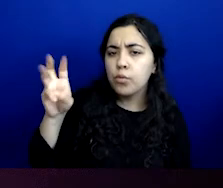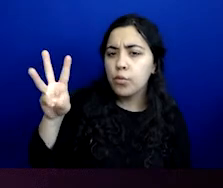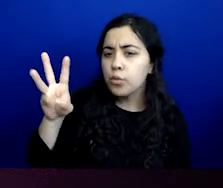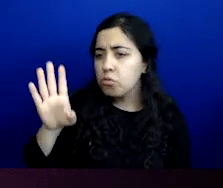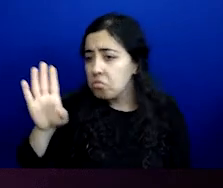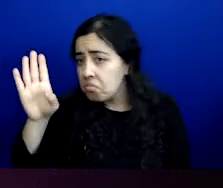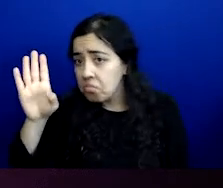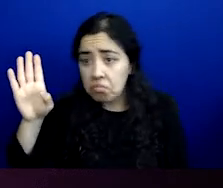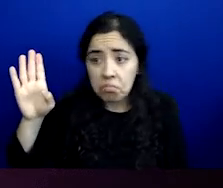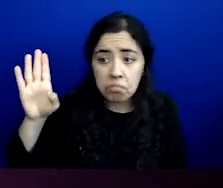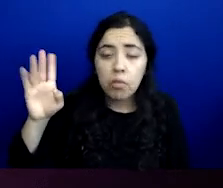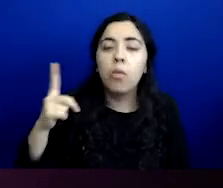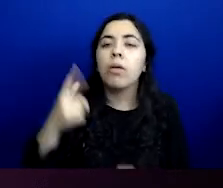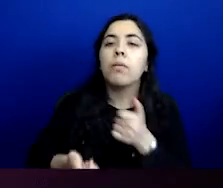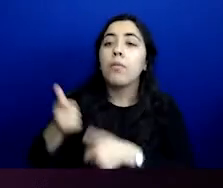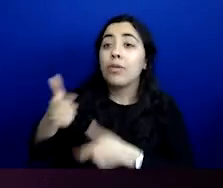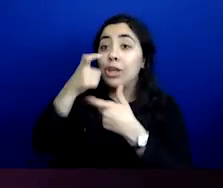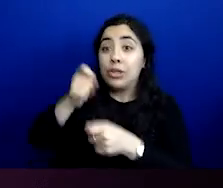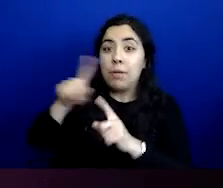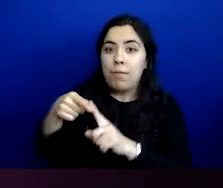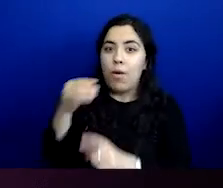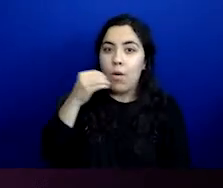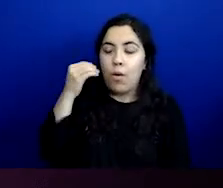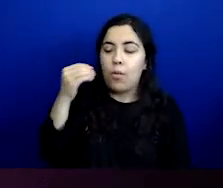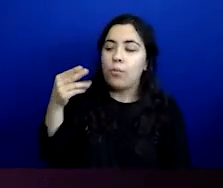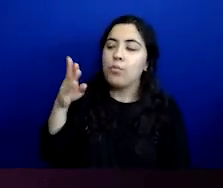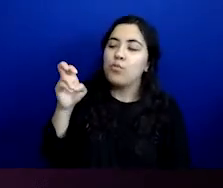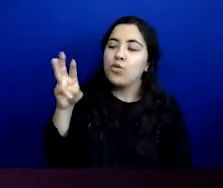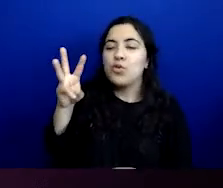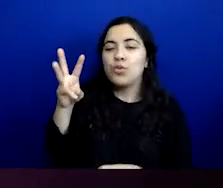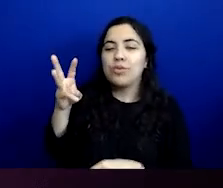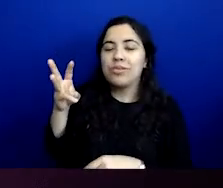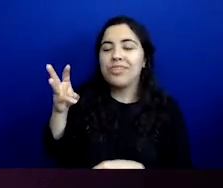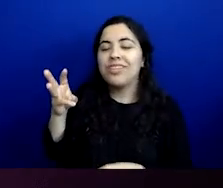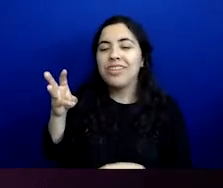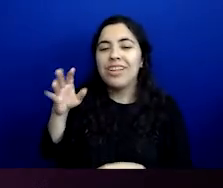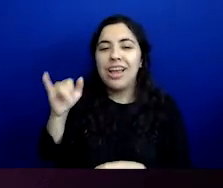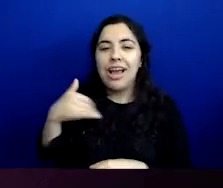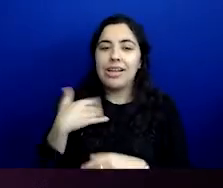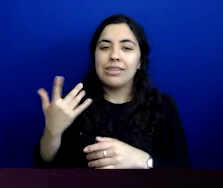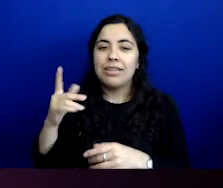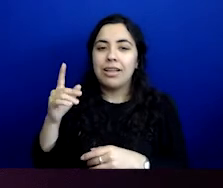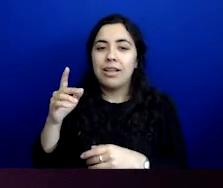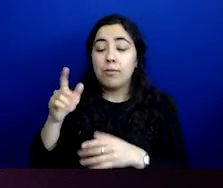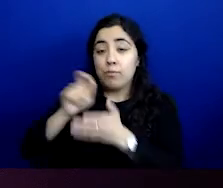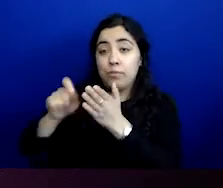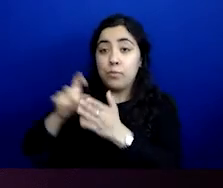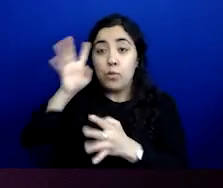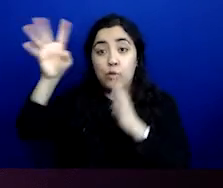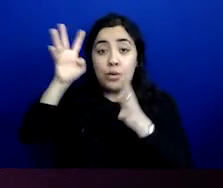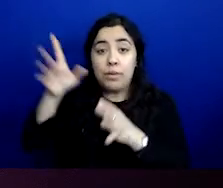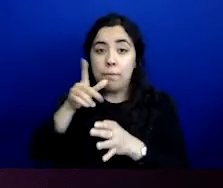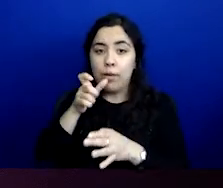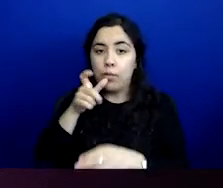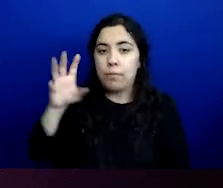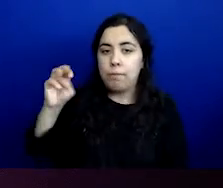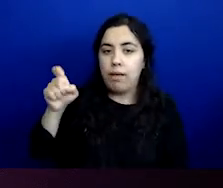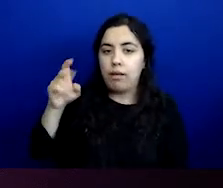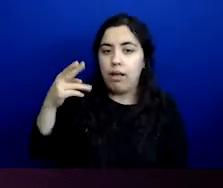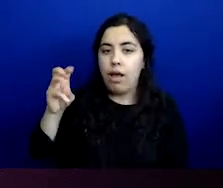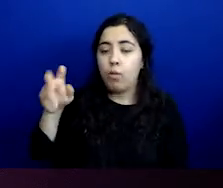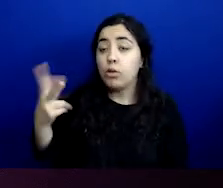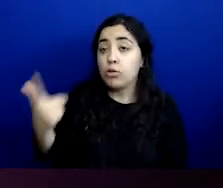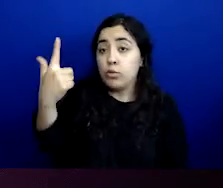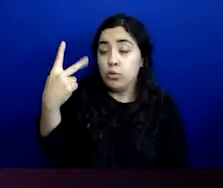All right, one of the most interesting things about Homebrew is the creator, Max Howell, has two really cool stories that I always hear about. One of